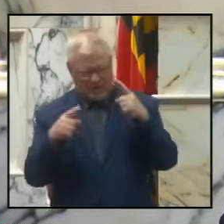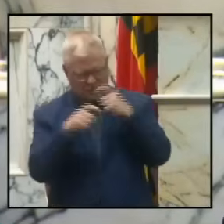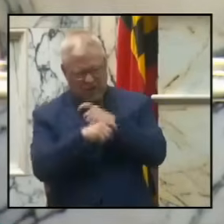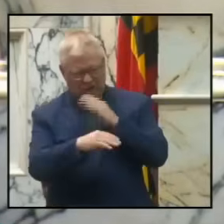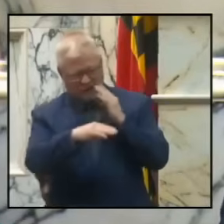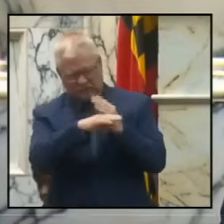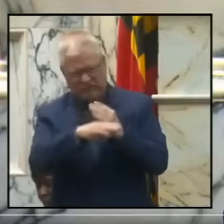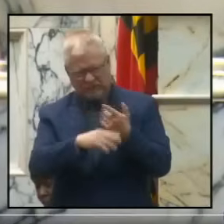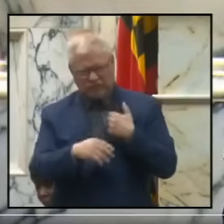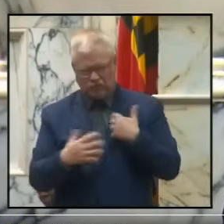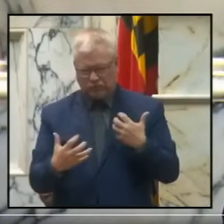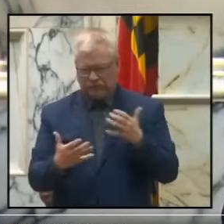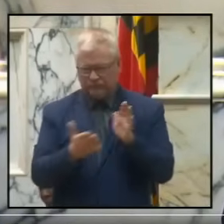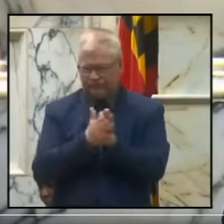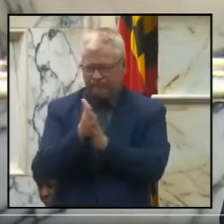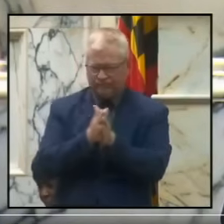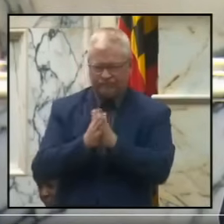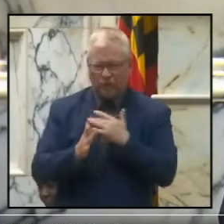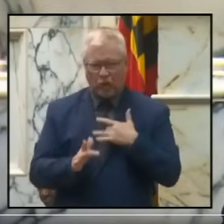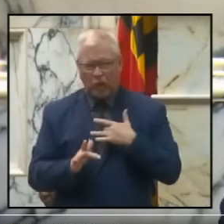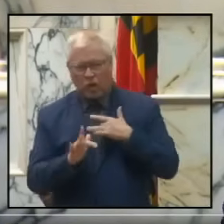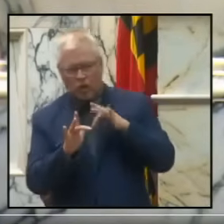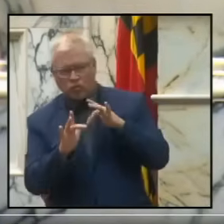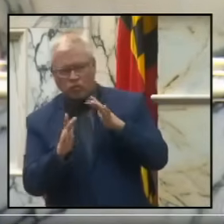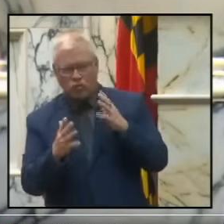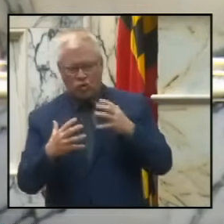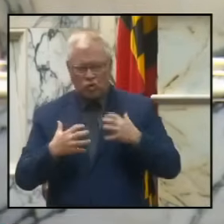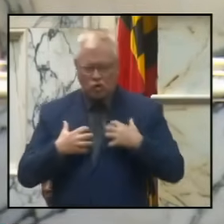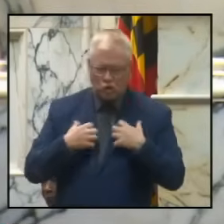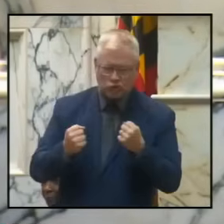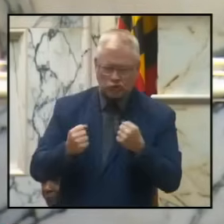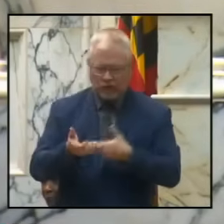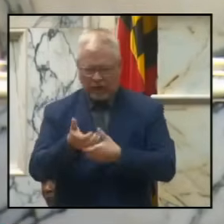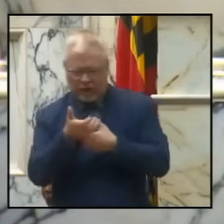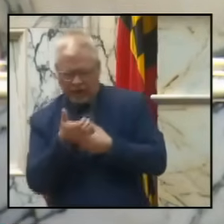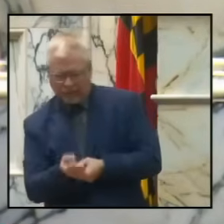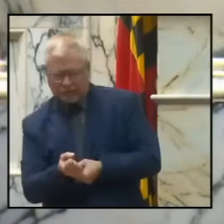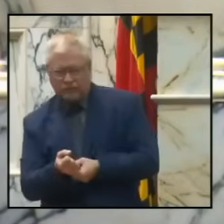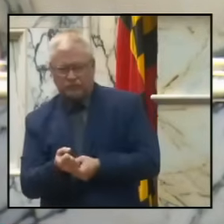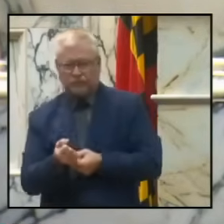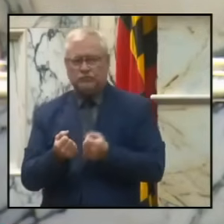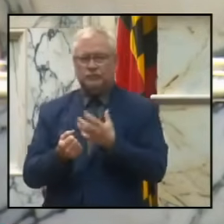courage and competence and calm,